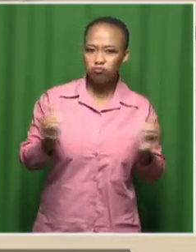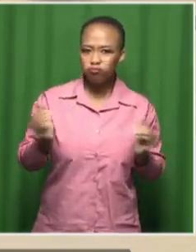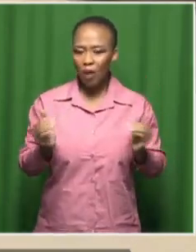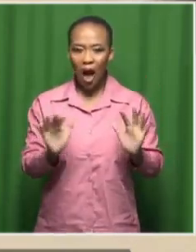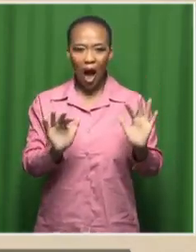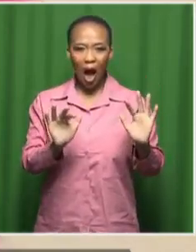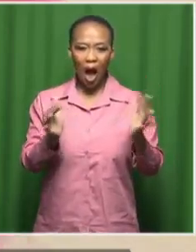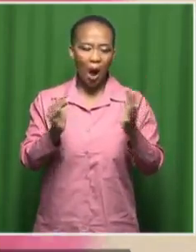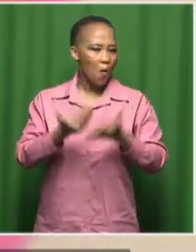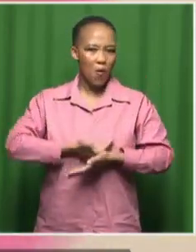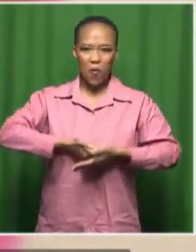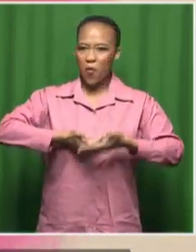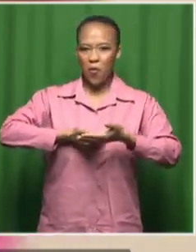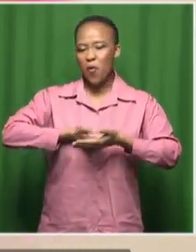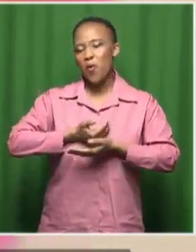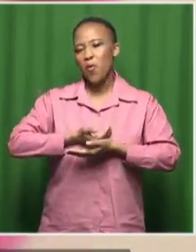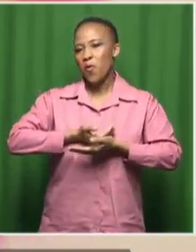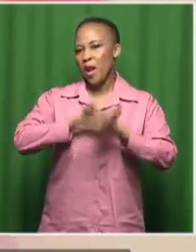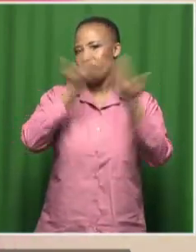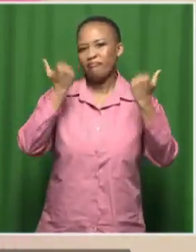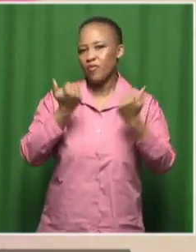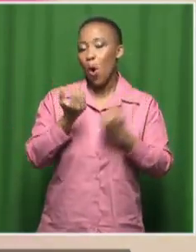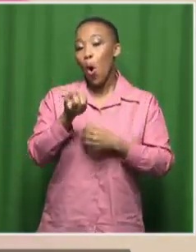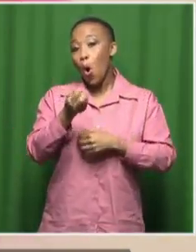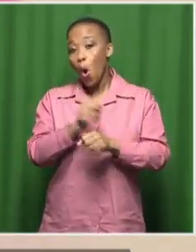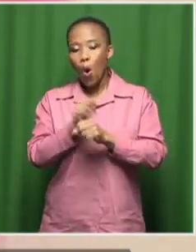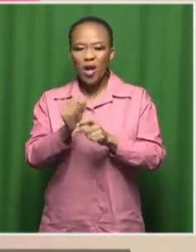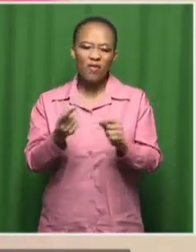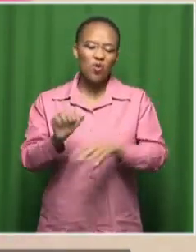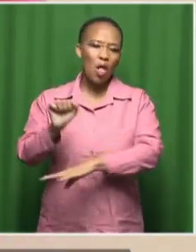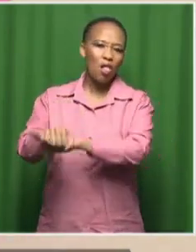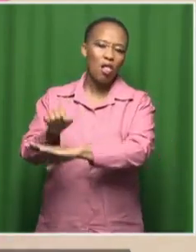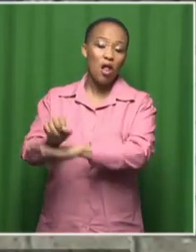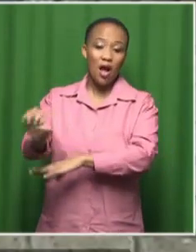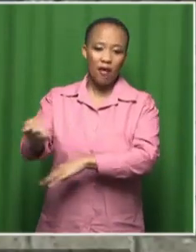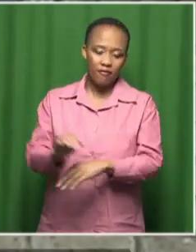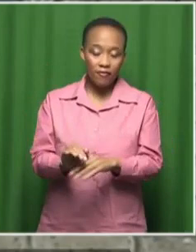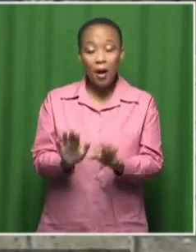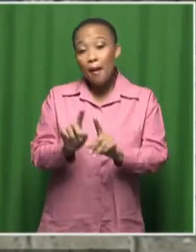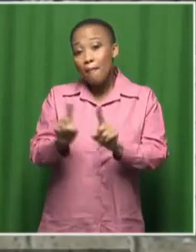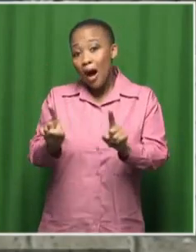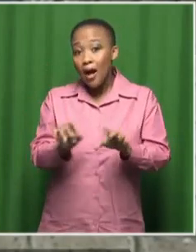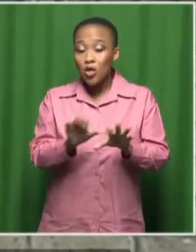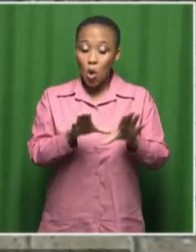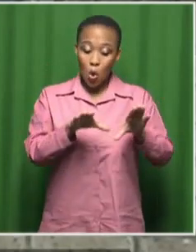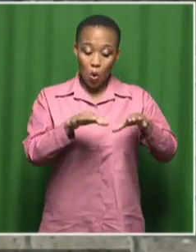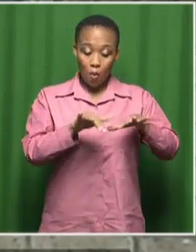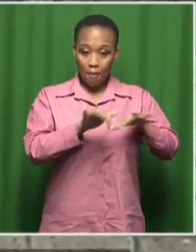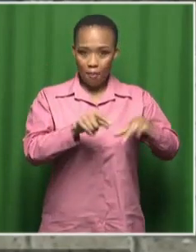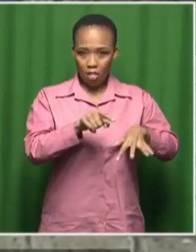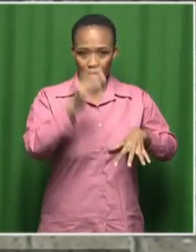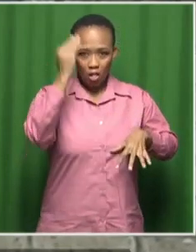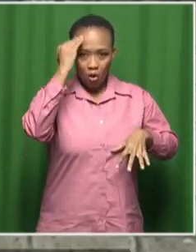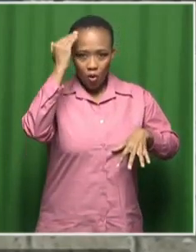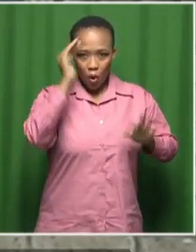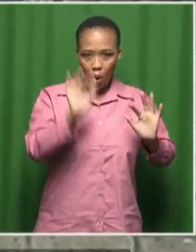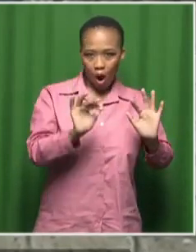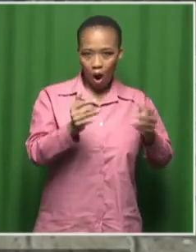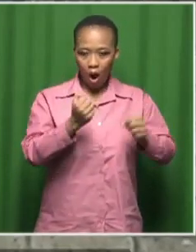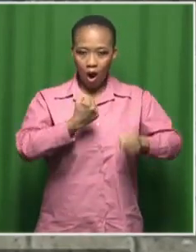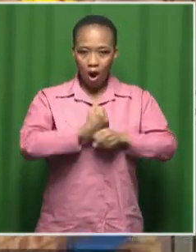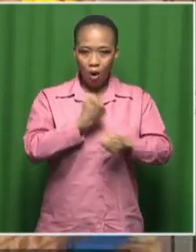that? But for those few of us who knows about it, I can tell you that it